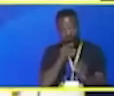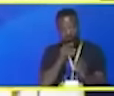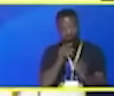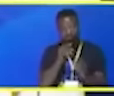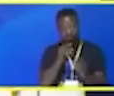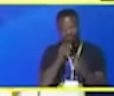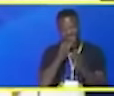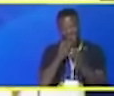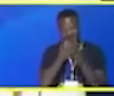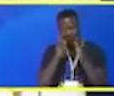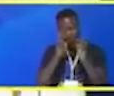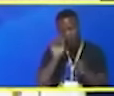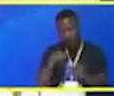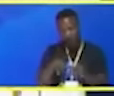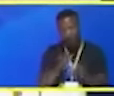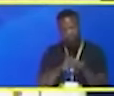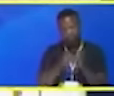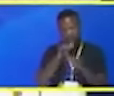report.